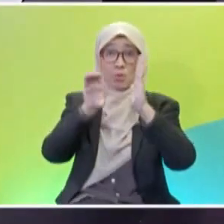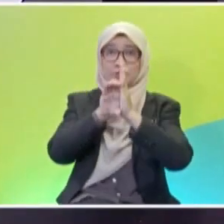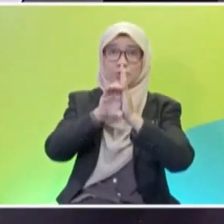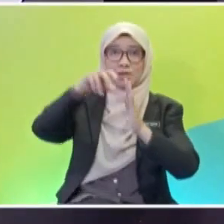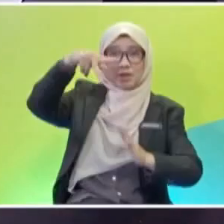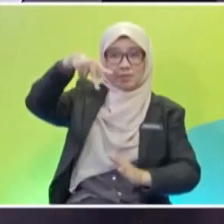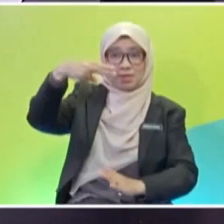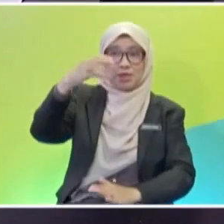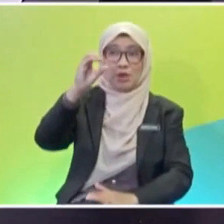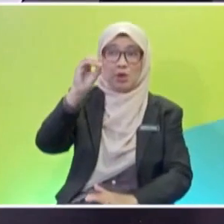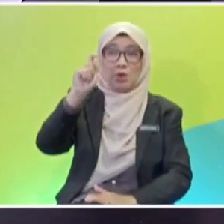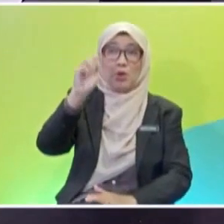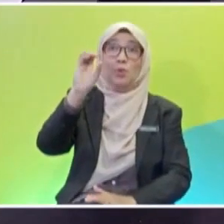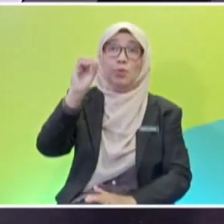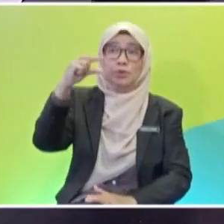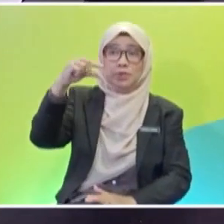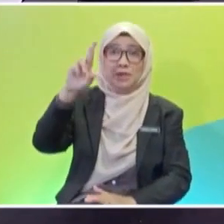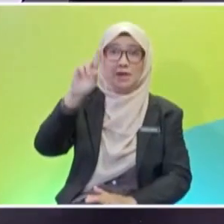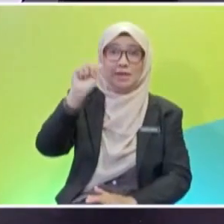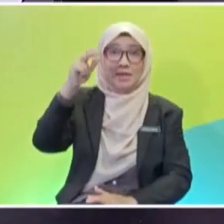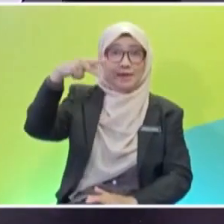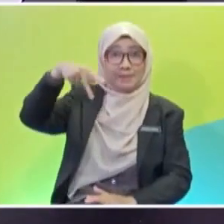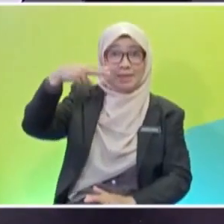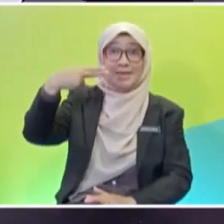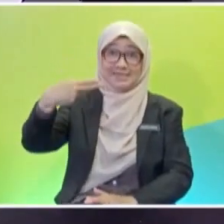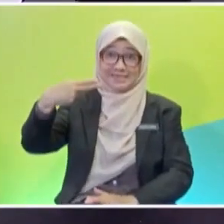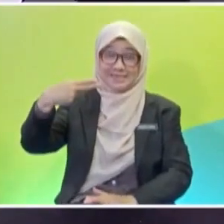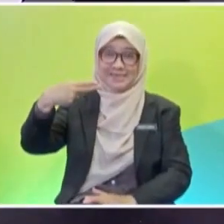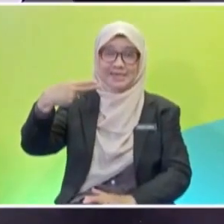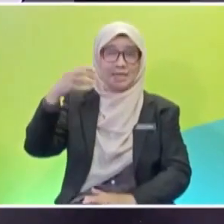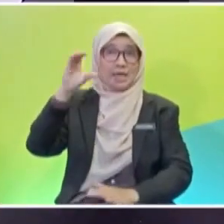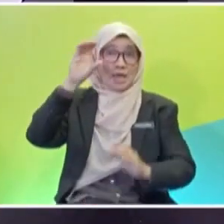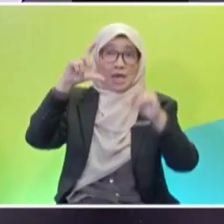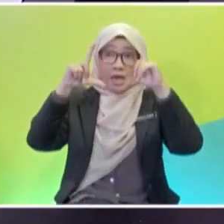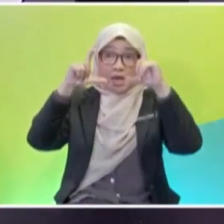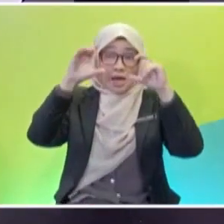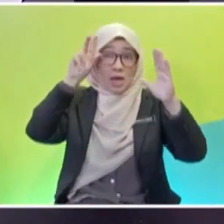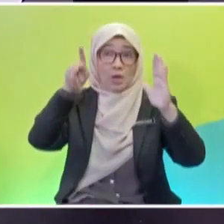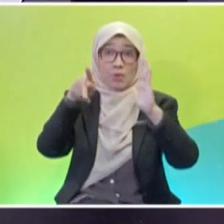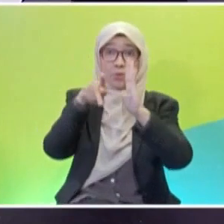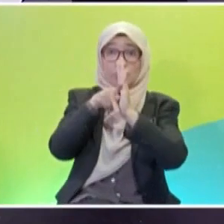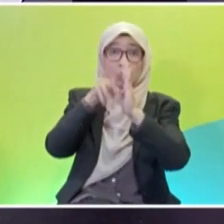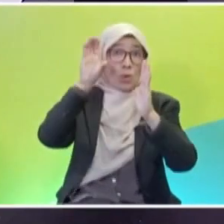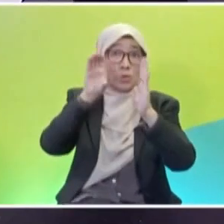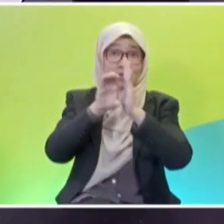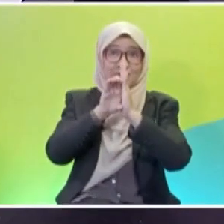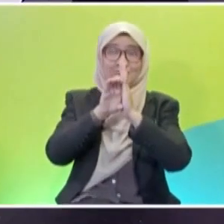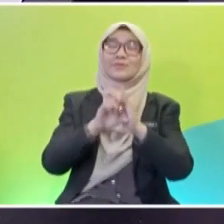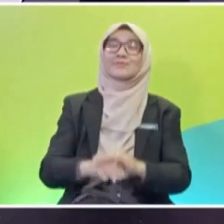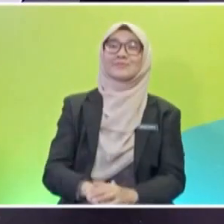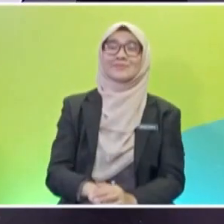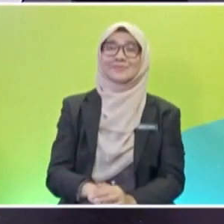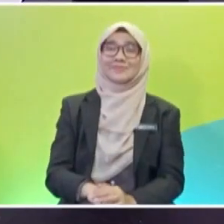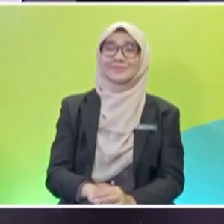correct? Yeah, they're all nodding. Yeah, you got okay. that right. Great. Okay, the last two. Yes, we have the two more. The one on